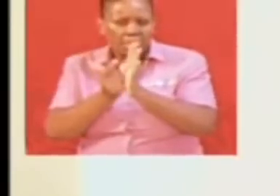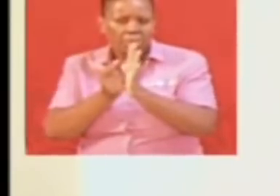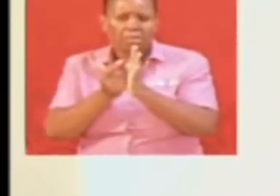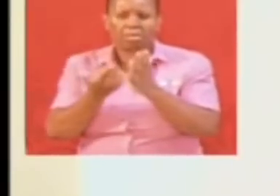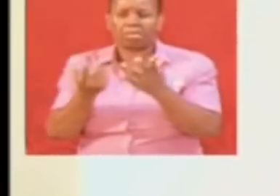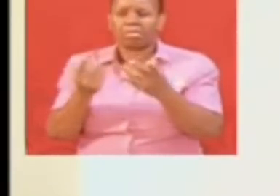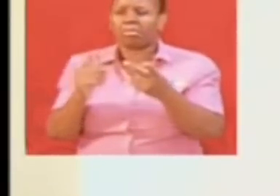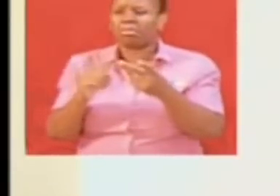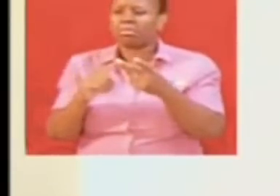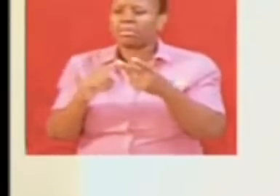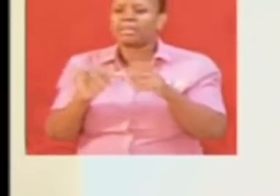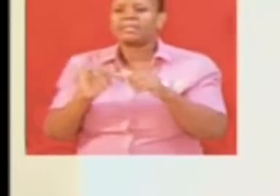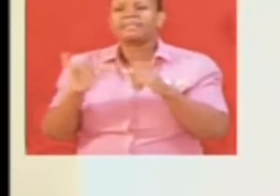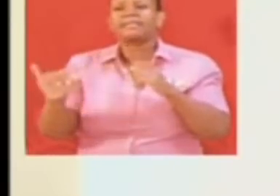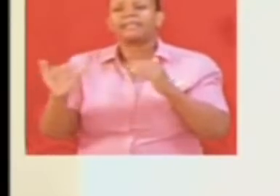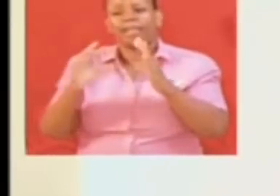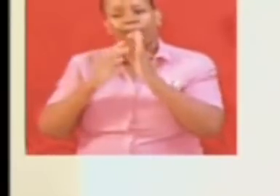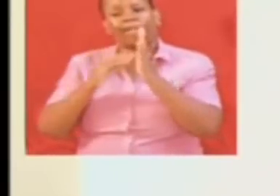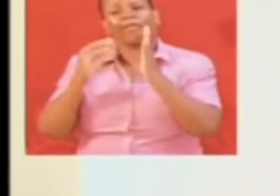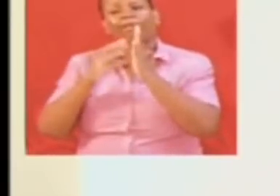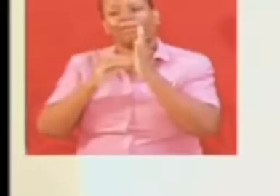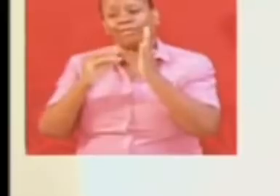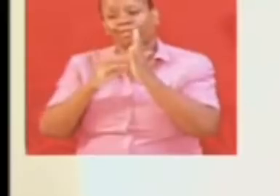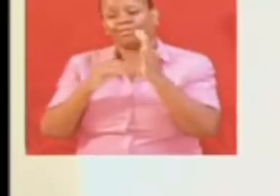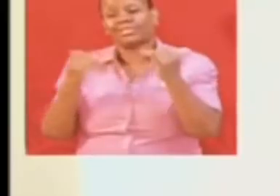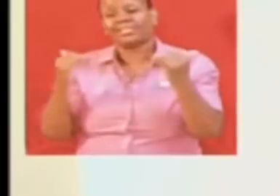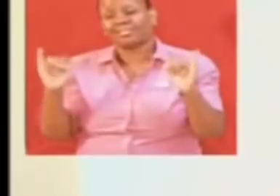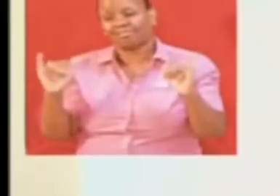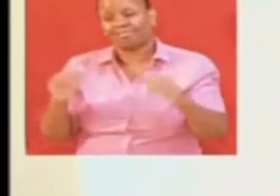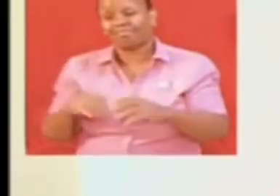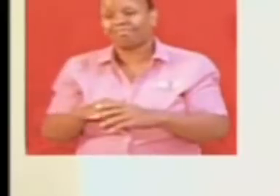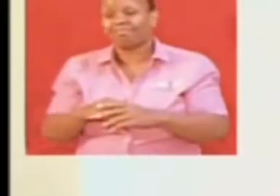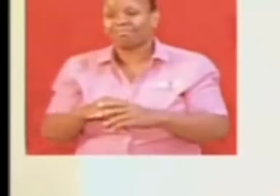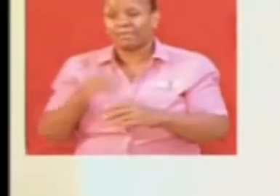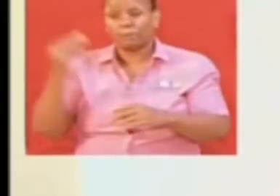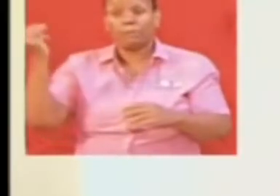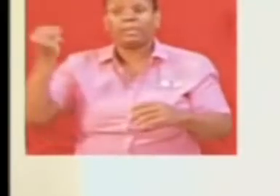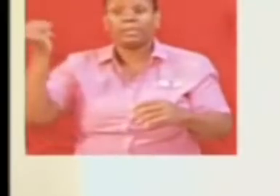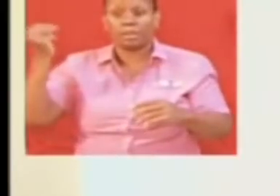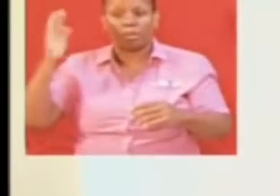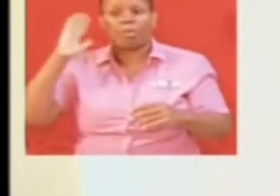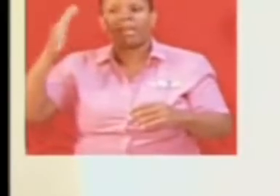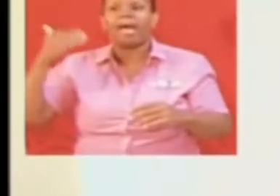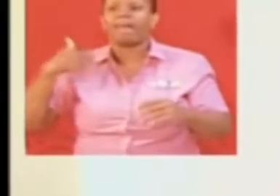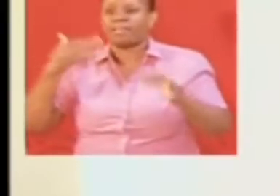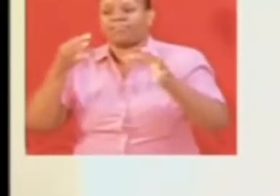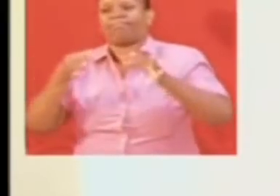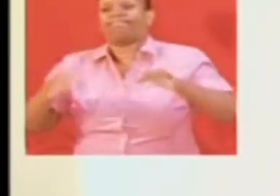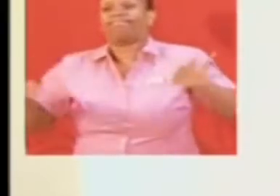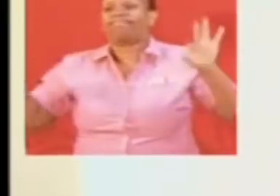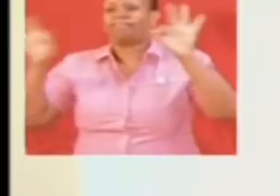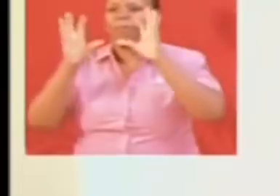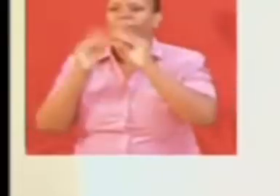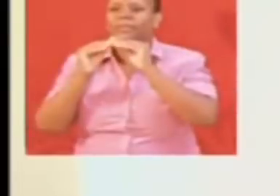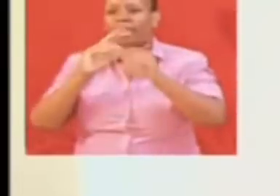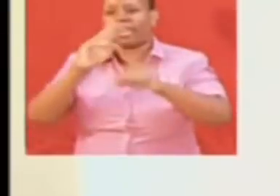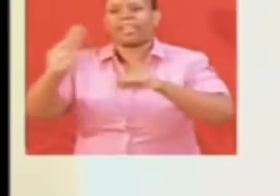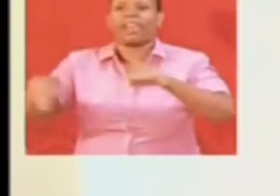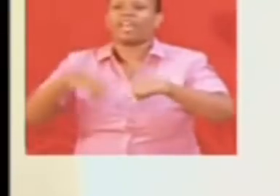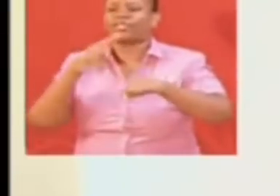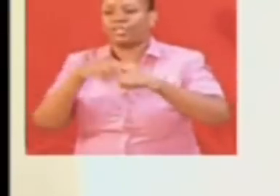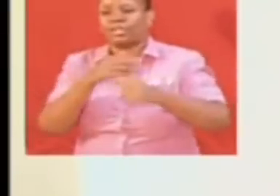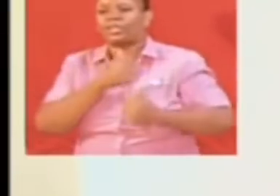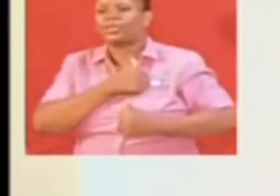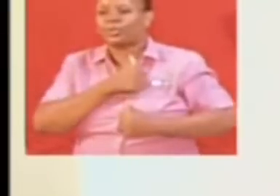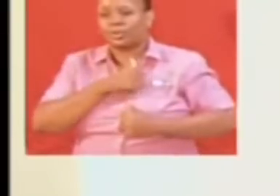learning phase, and on Monday there's an important meeting with national security. I expect to hear